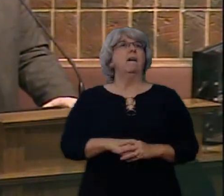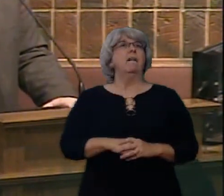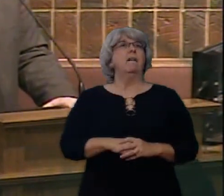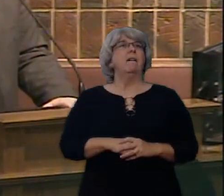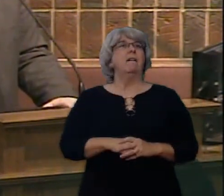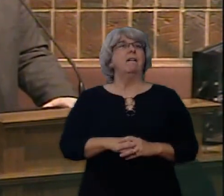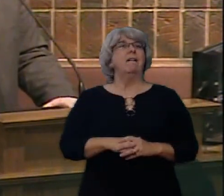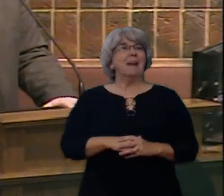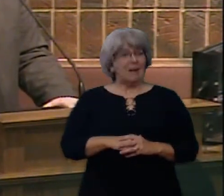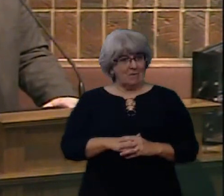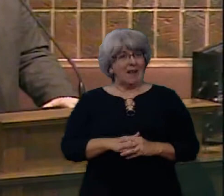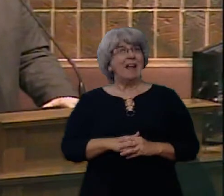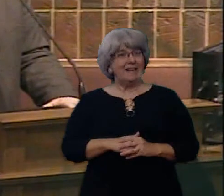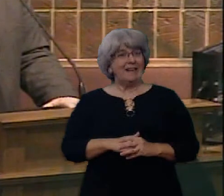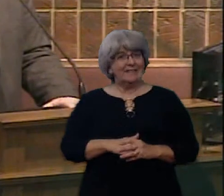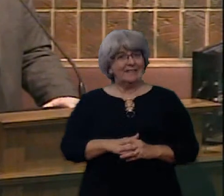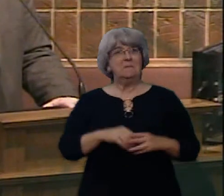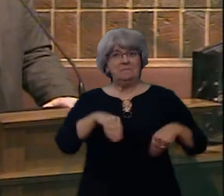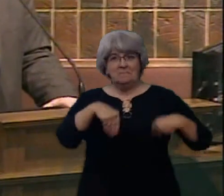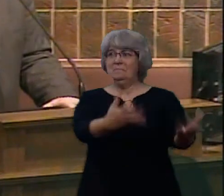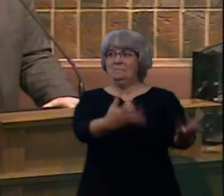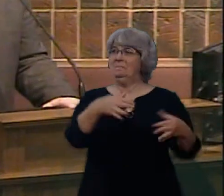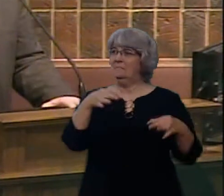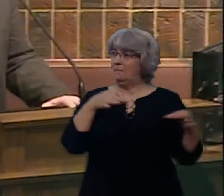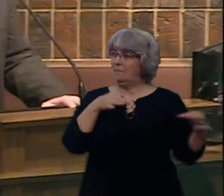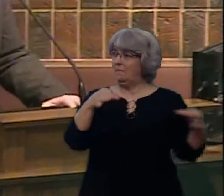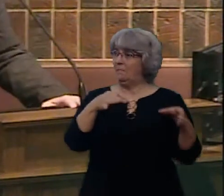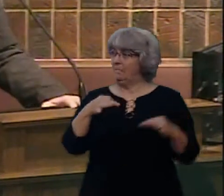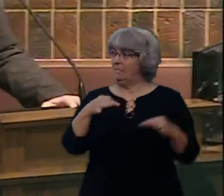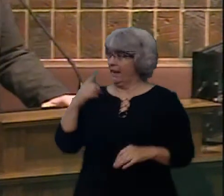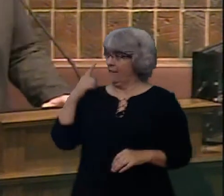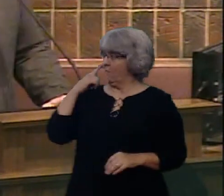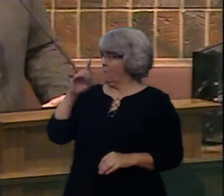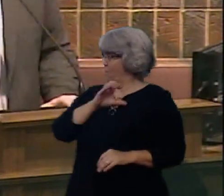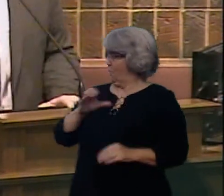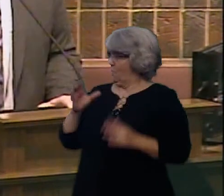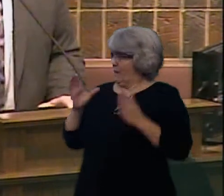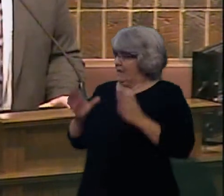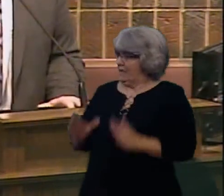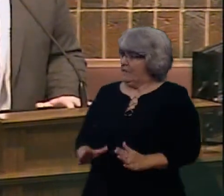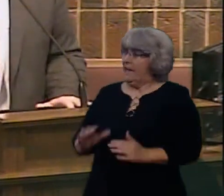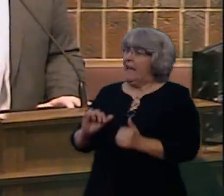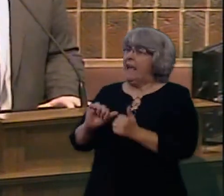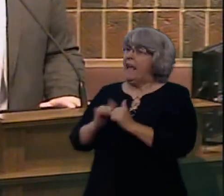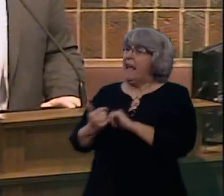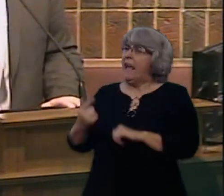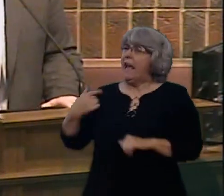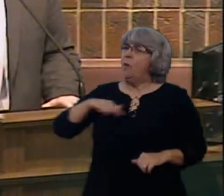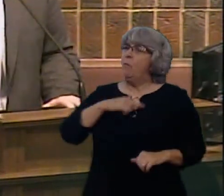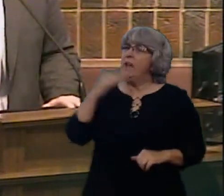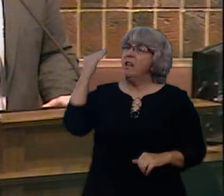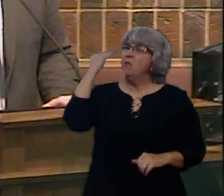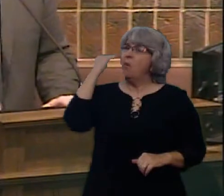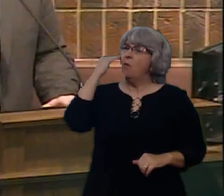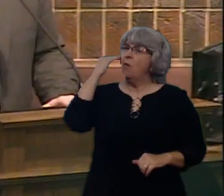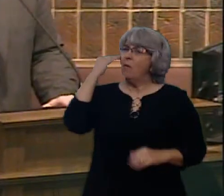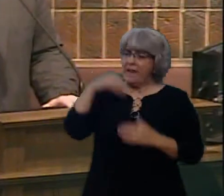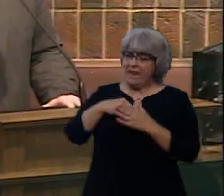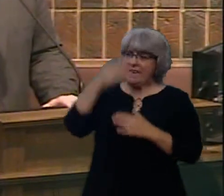true? Well, for the Christian, how do we know it's in God's Word or it's